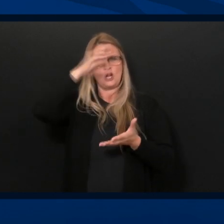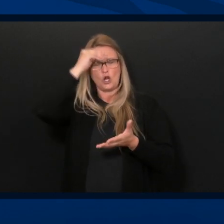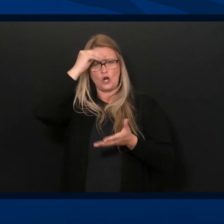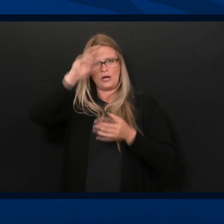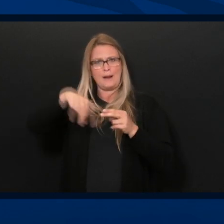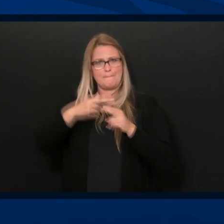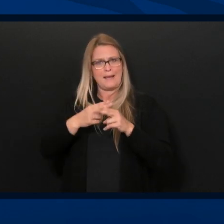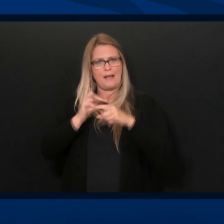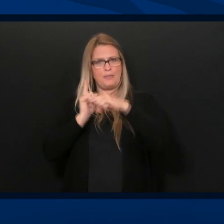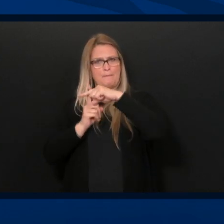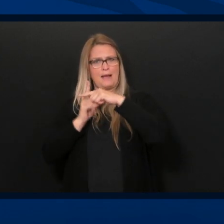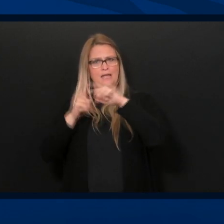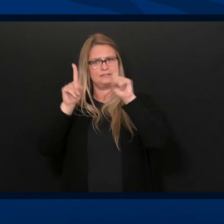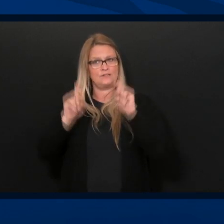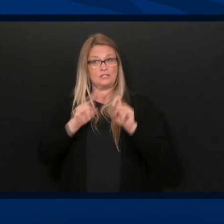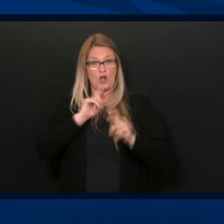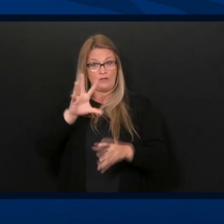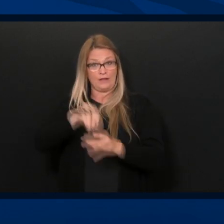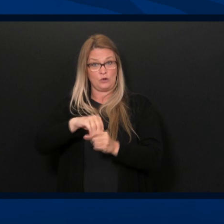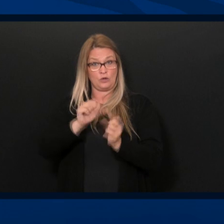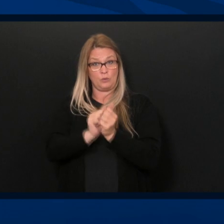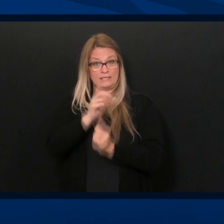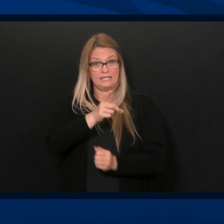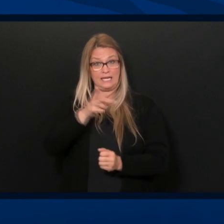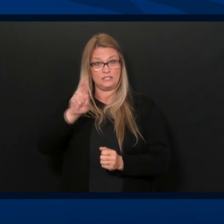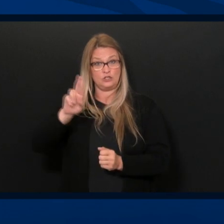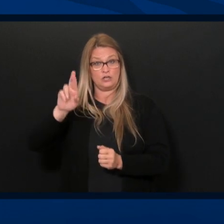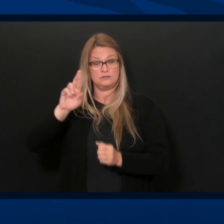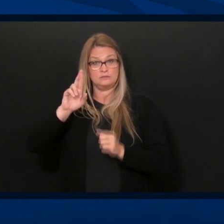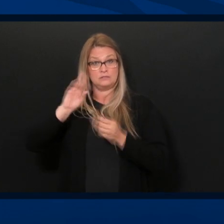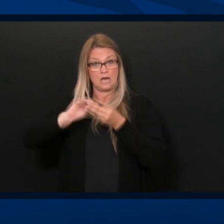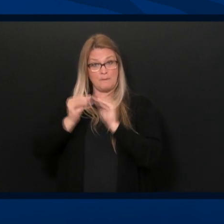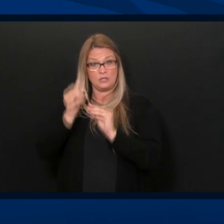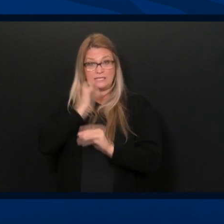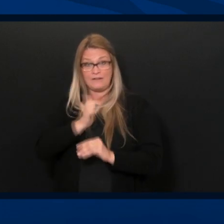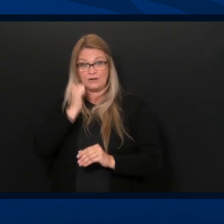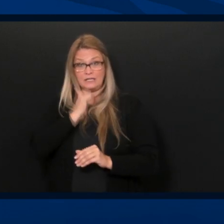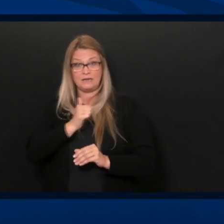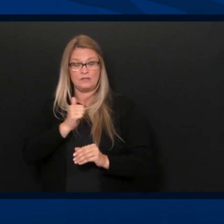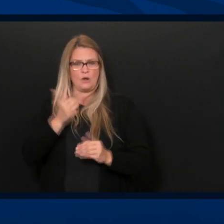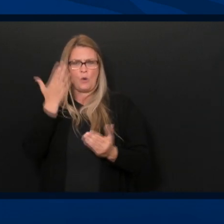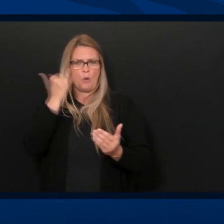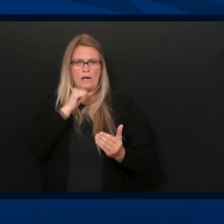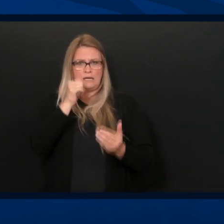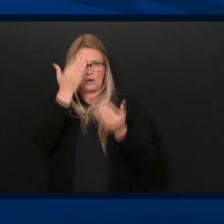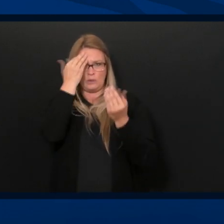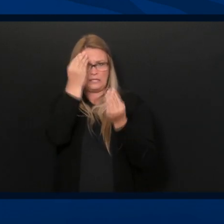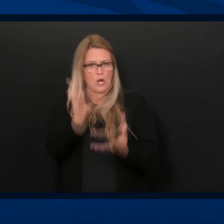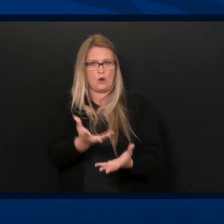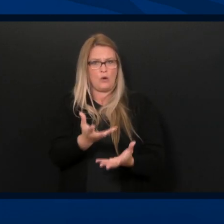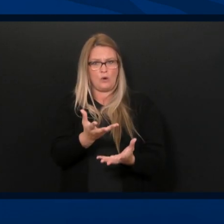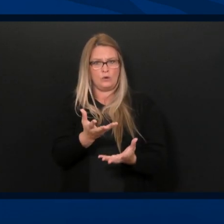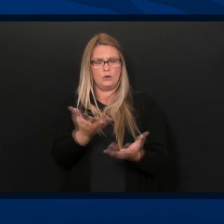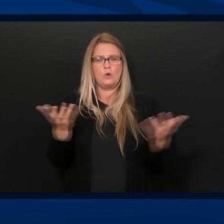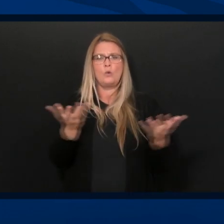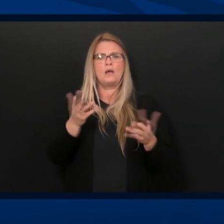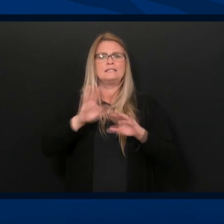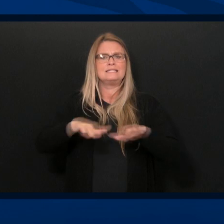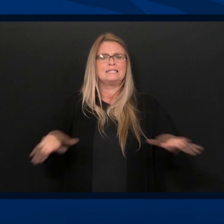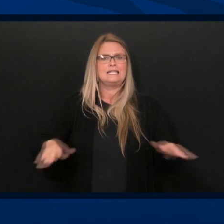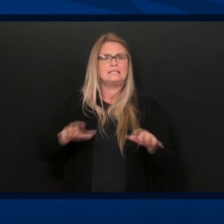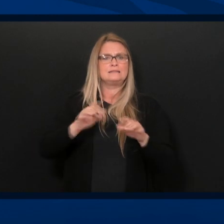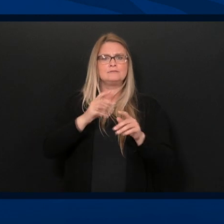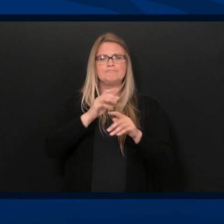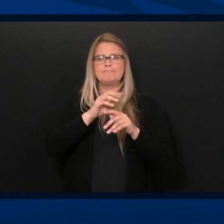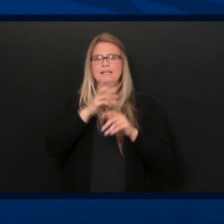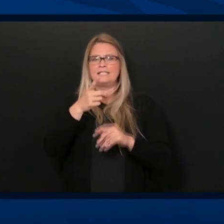in DHHR's numbers it reports every day? And why wasn't this previously revealed? And what is being done to keep our kids in DHHR